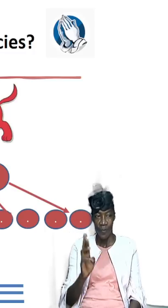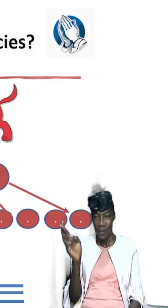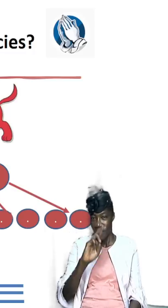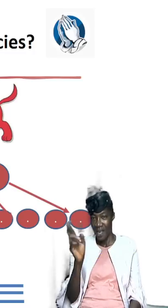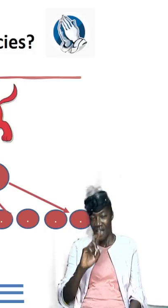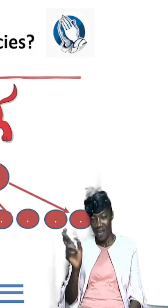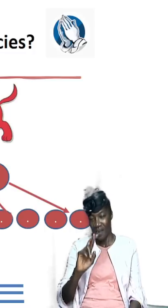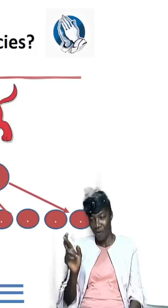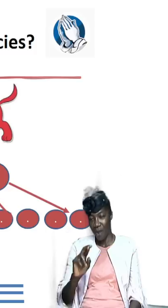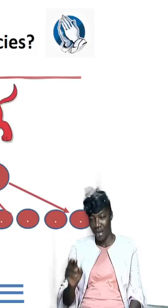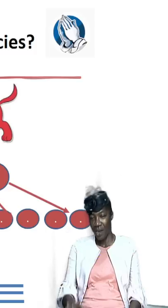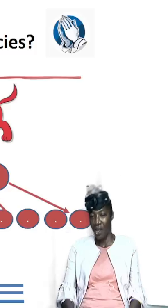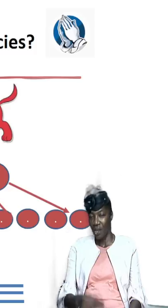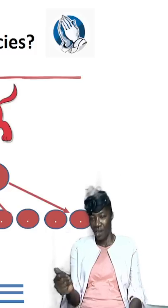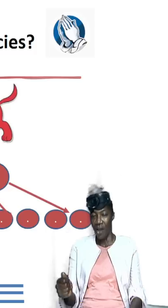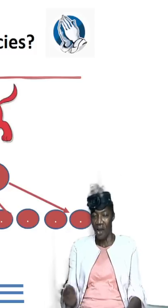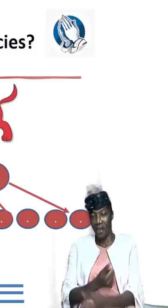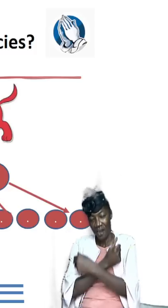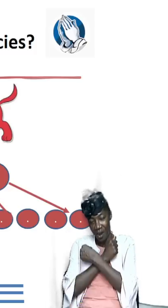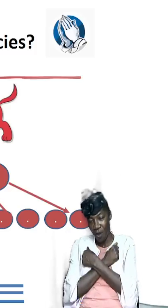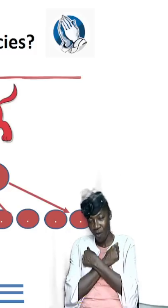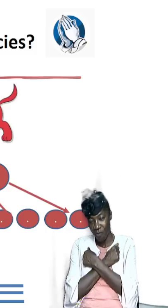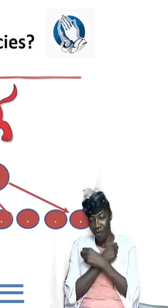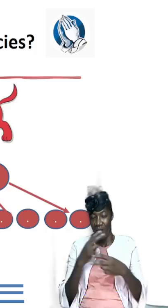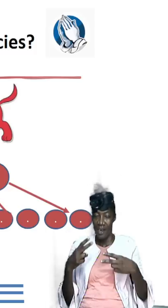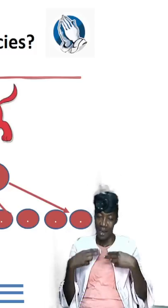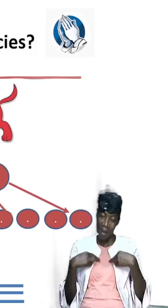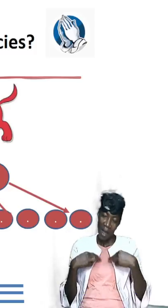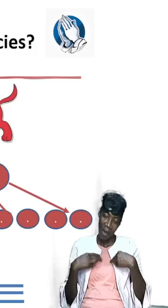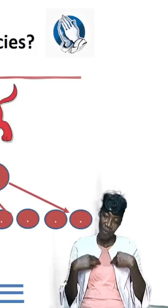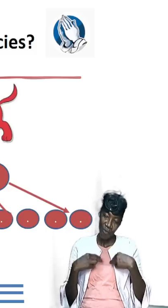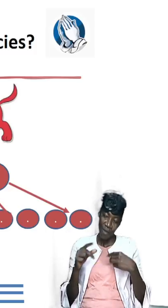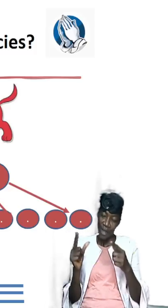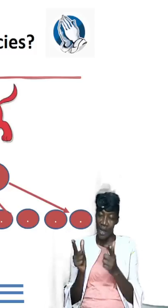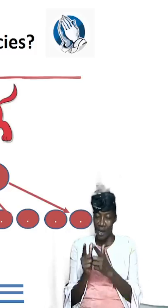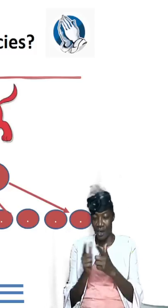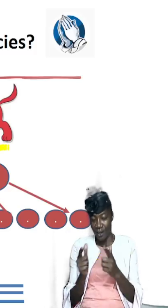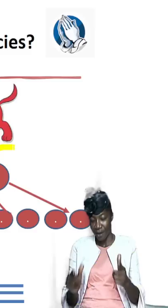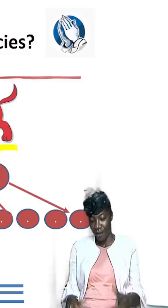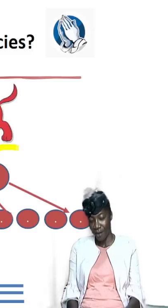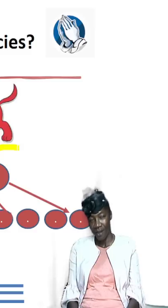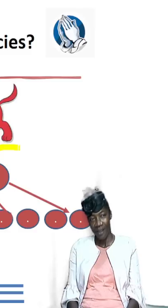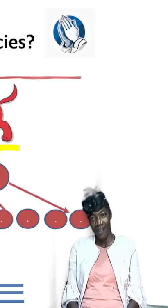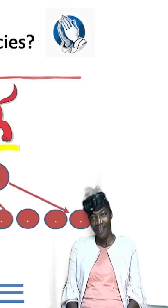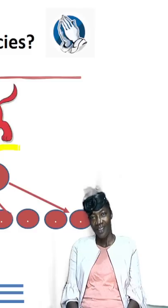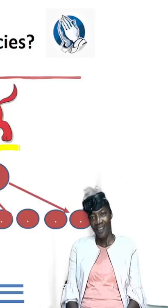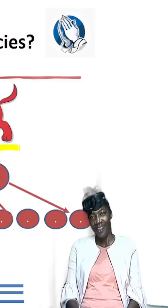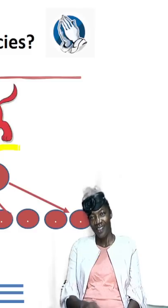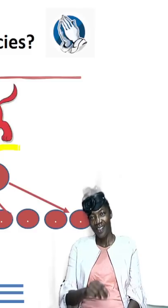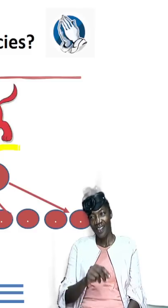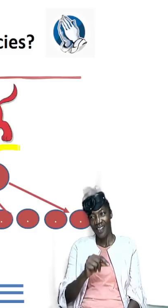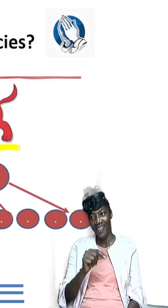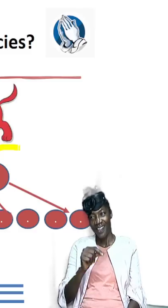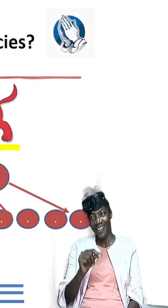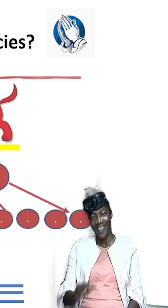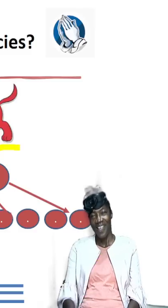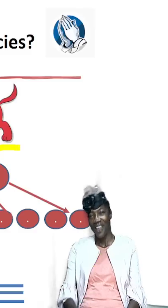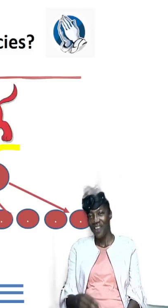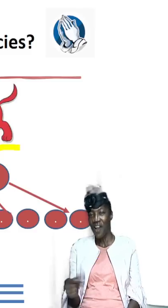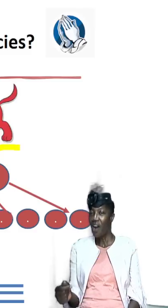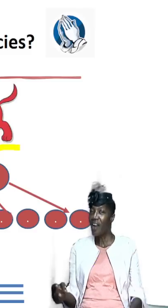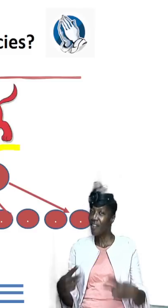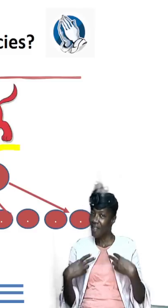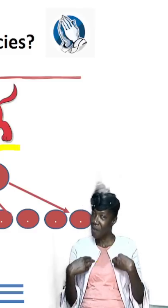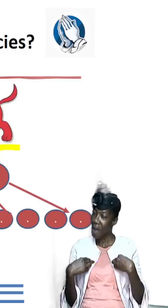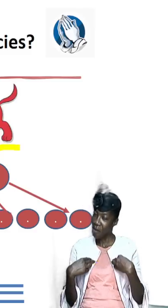in love and they had children. And then here it is, here are the children. And then each of those children,